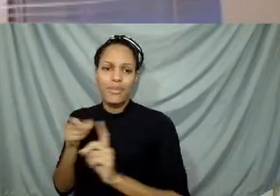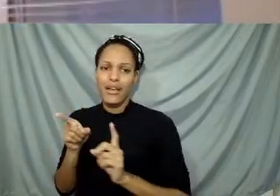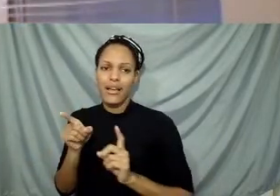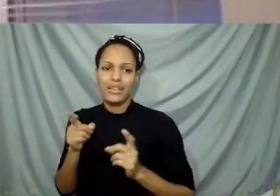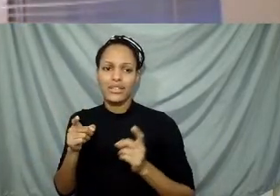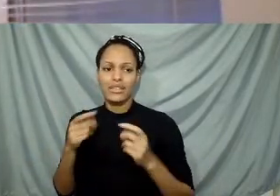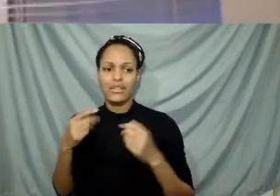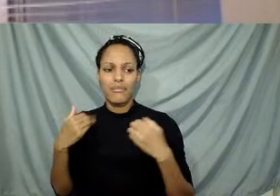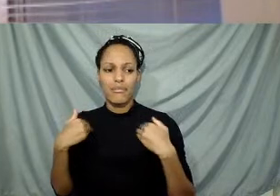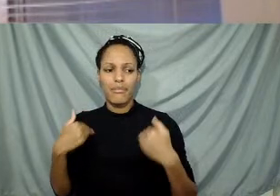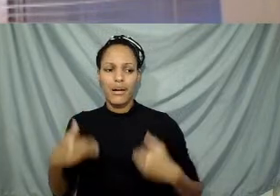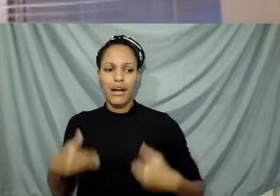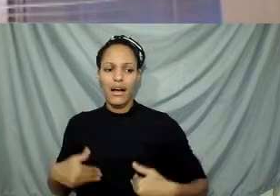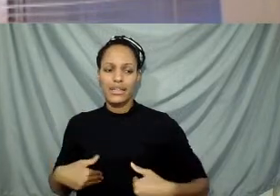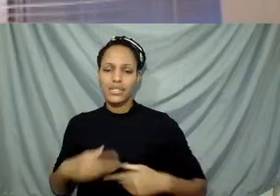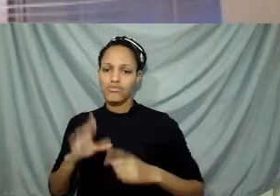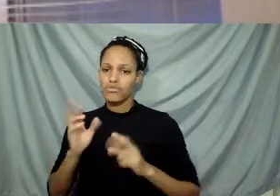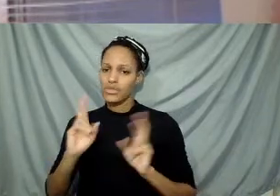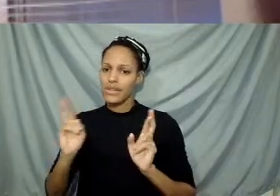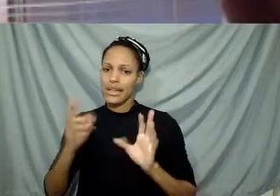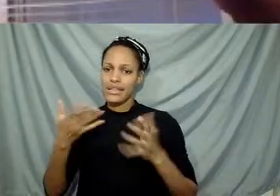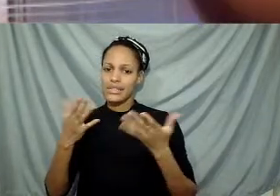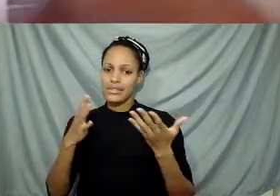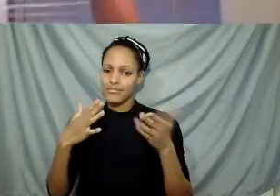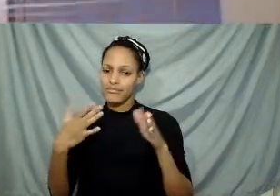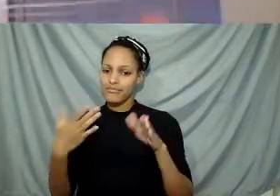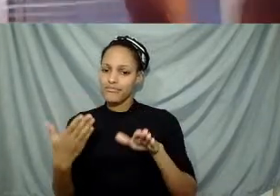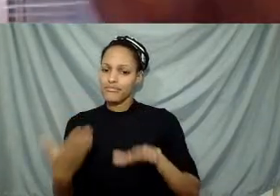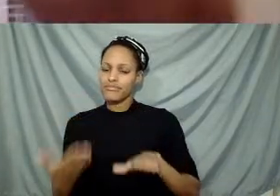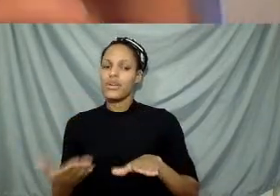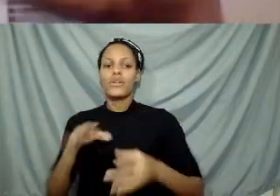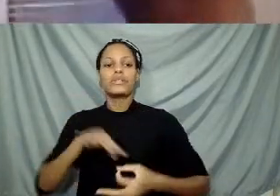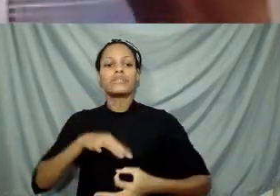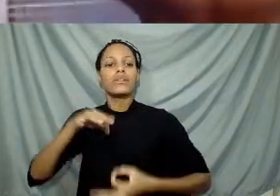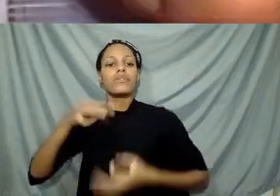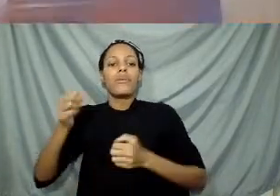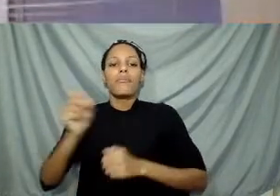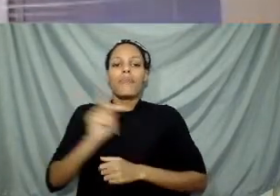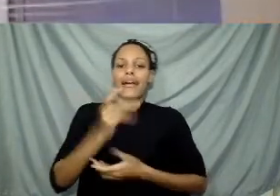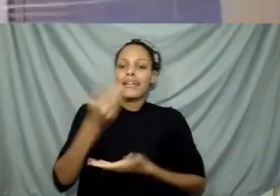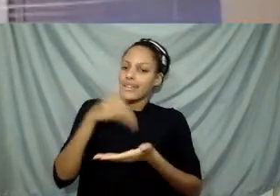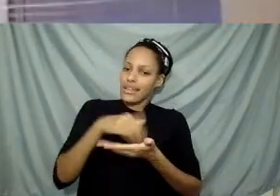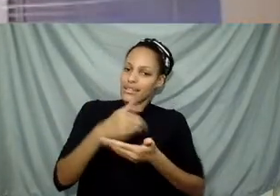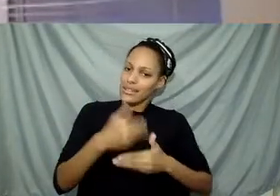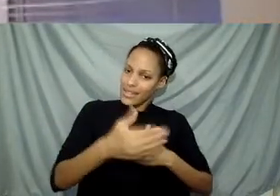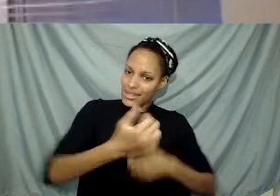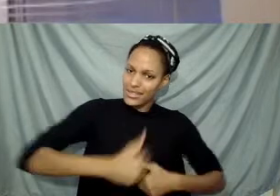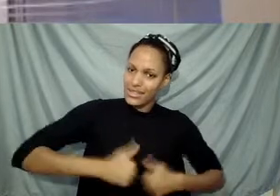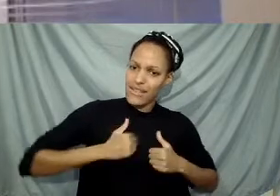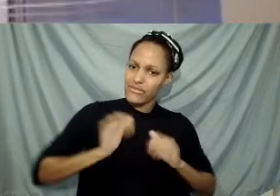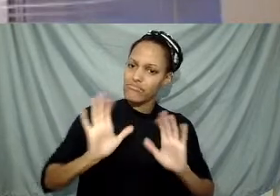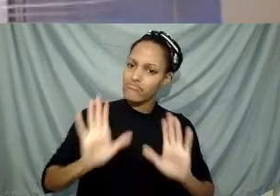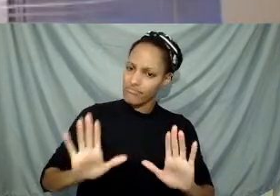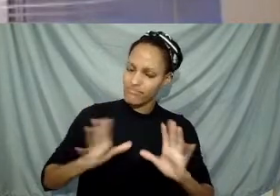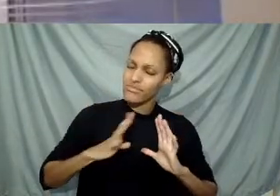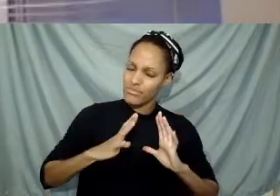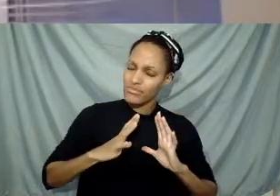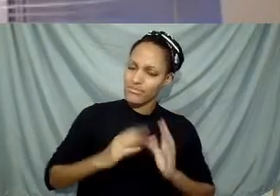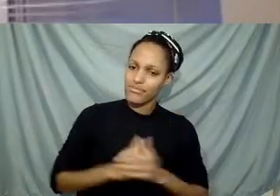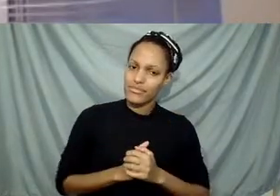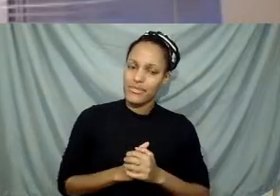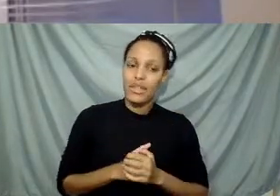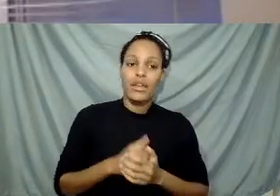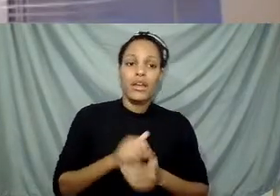body is done. And then her spirit will come back in the next life and she'll be fine. My other sister,